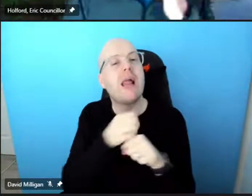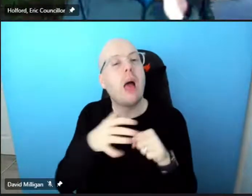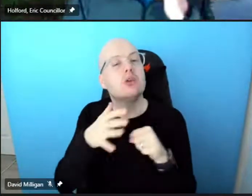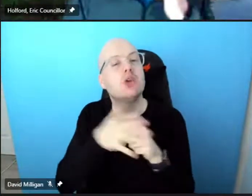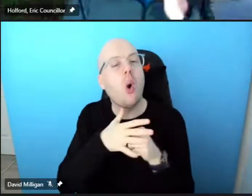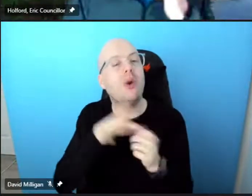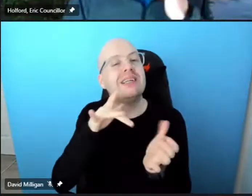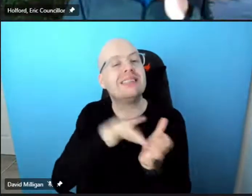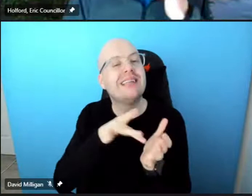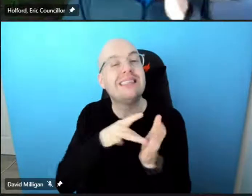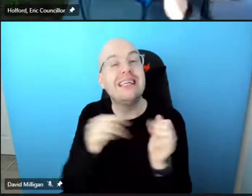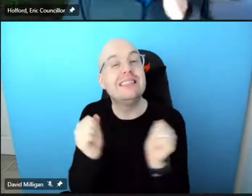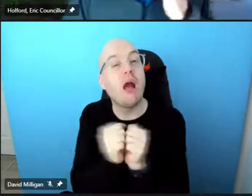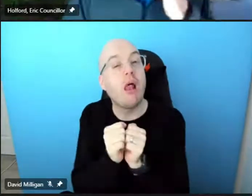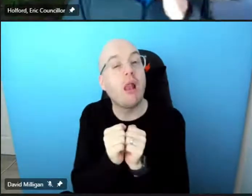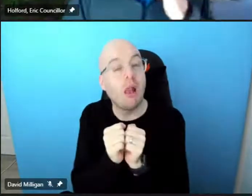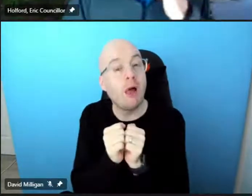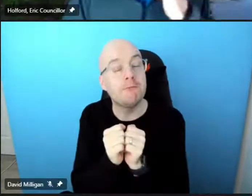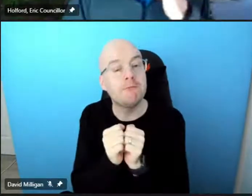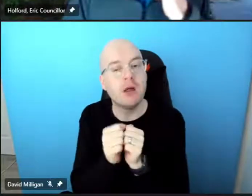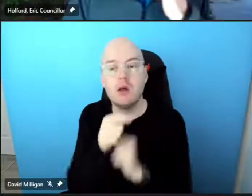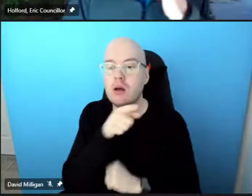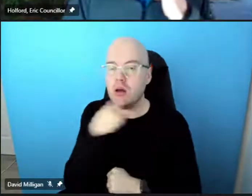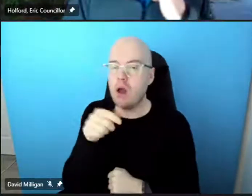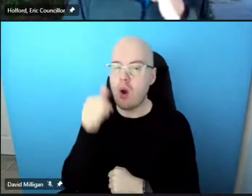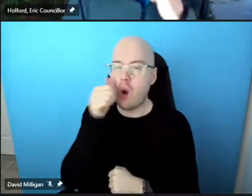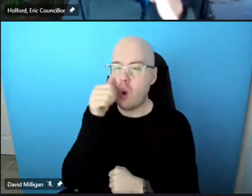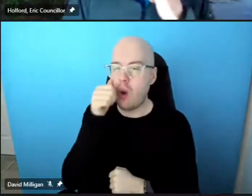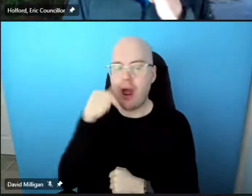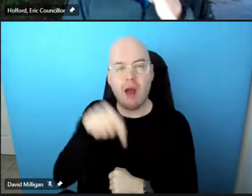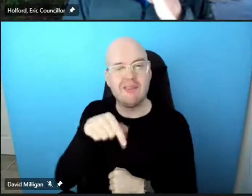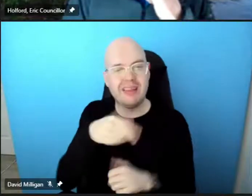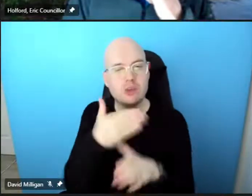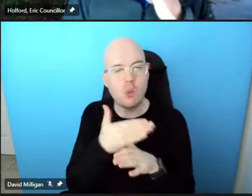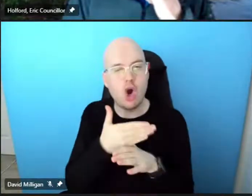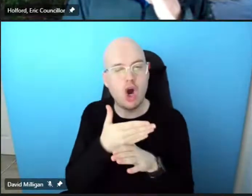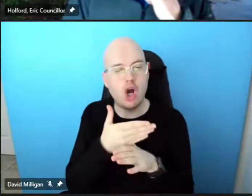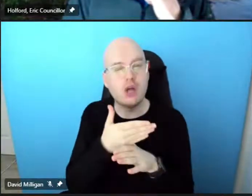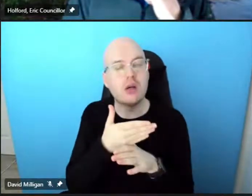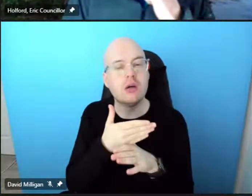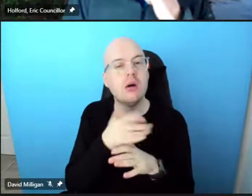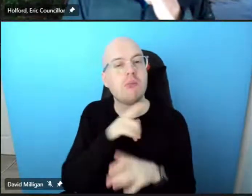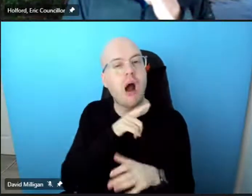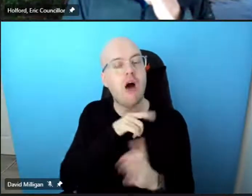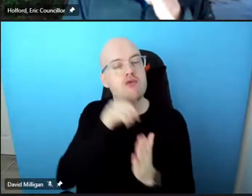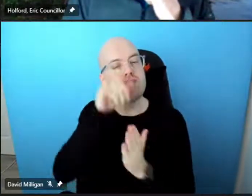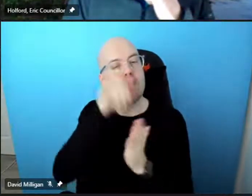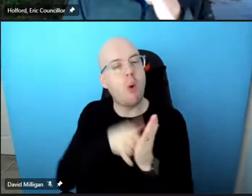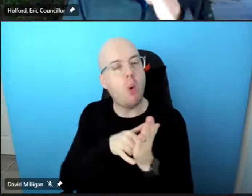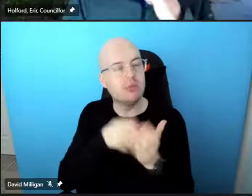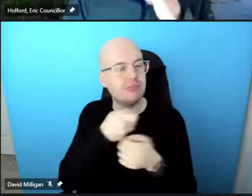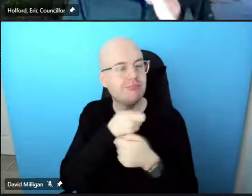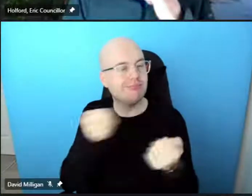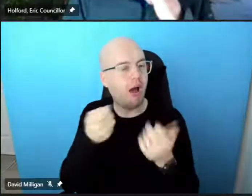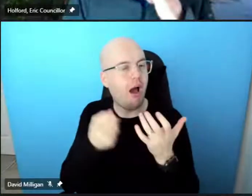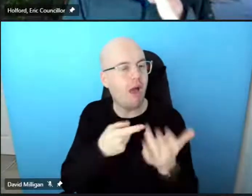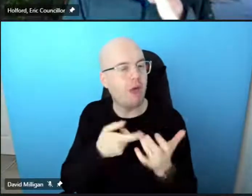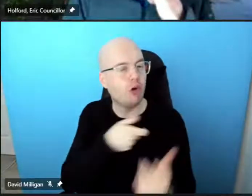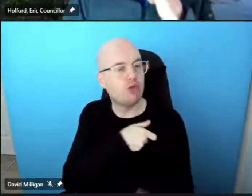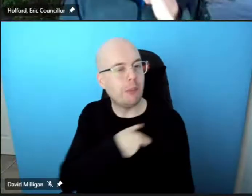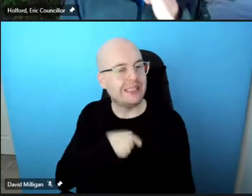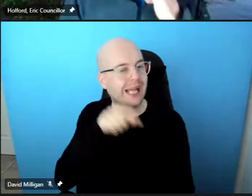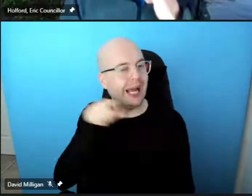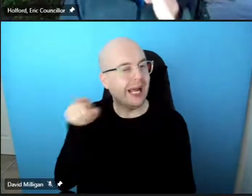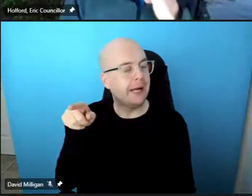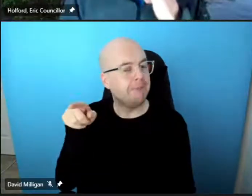aware of this programme of work from reports that go to other committees. And in section 6 here, we're just